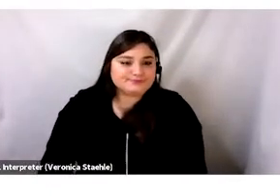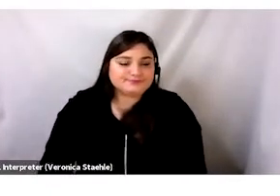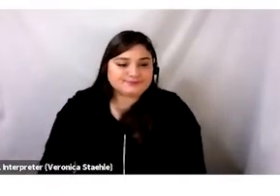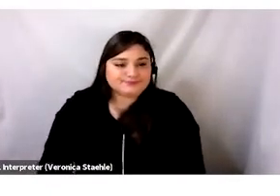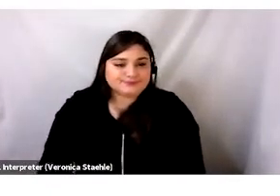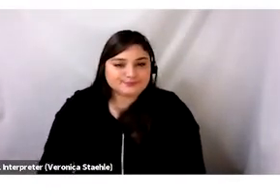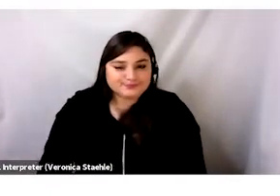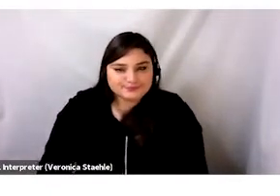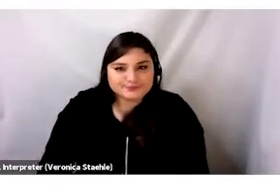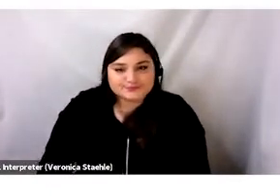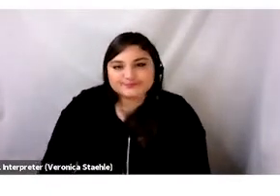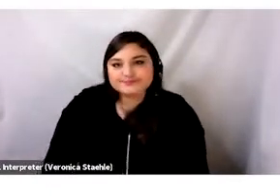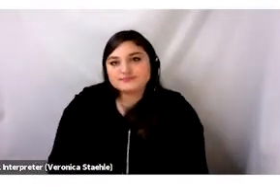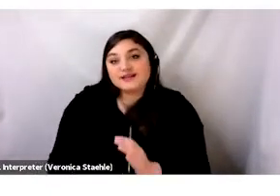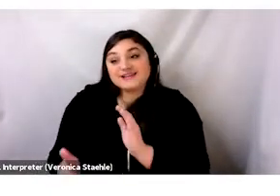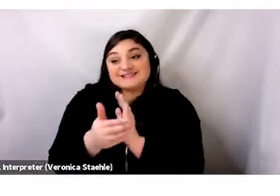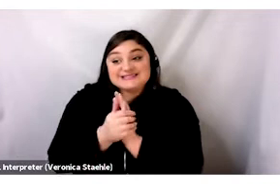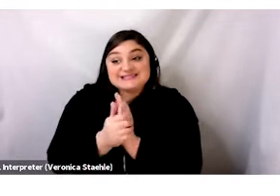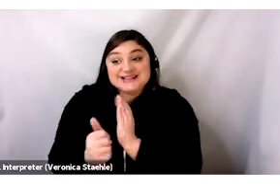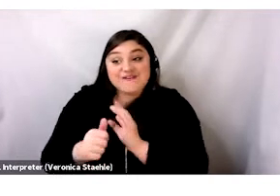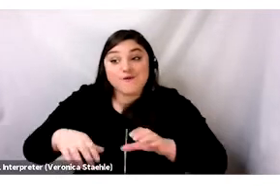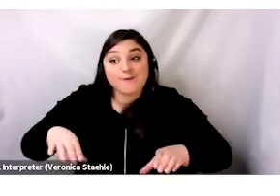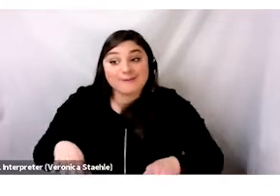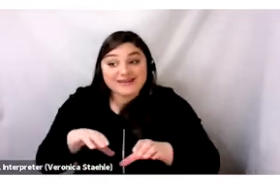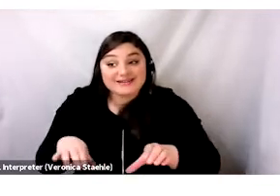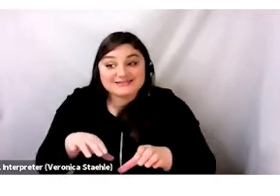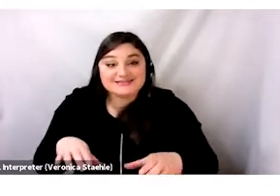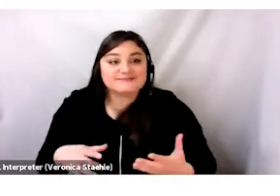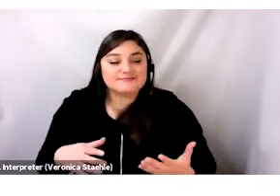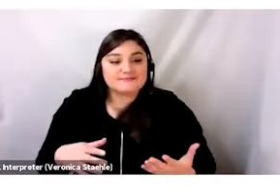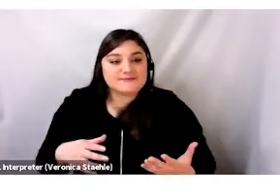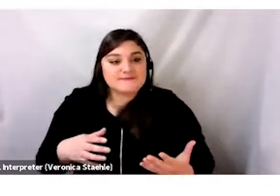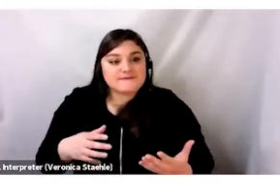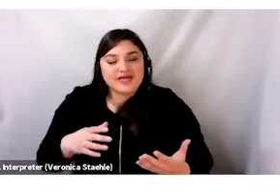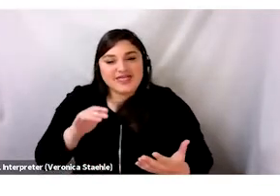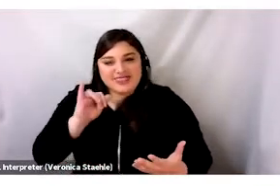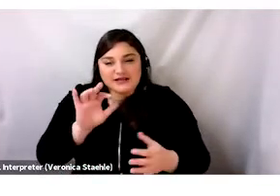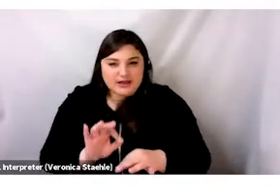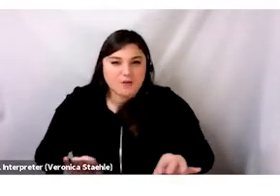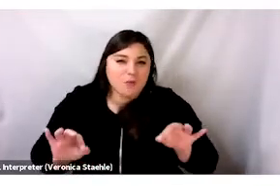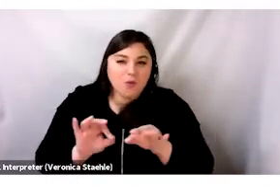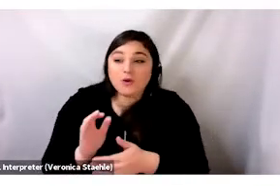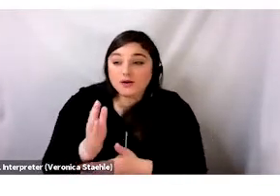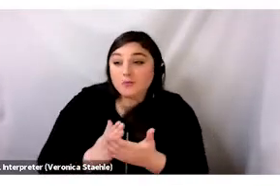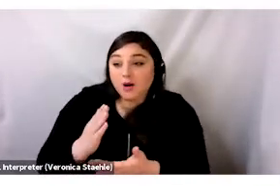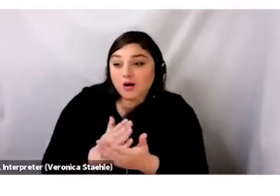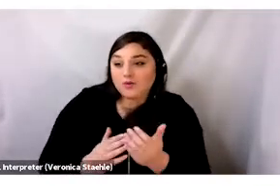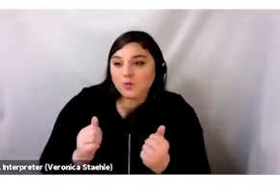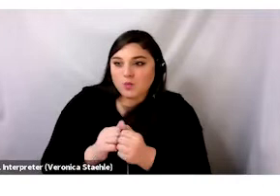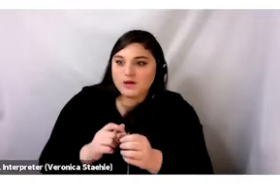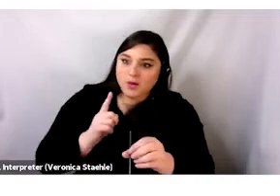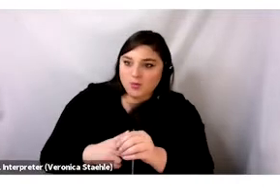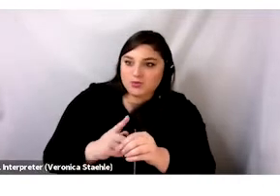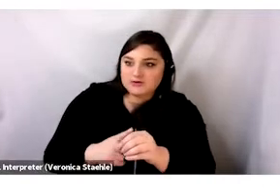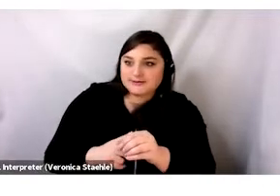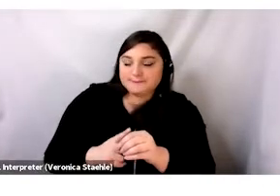Skillful means is another really important concept within engaged Buddhism, and something that I think is